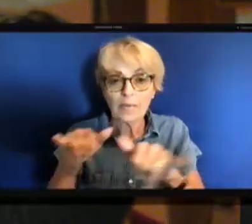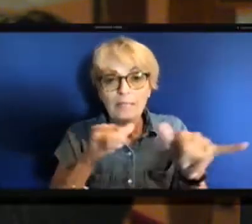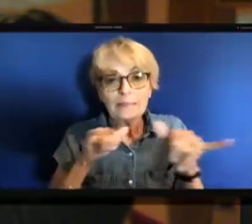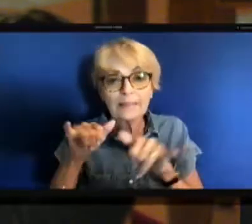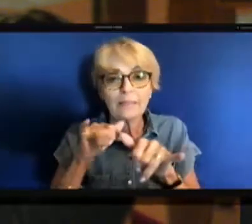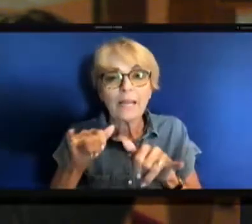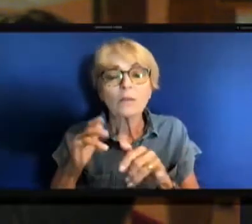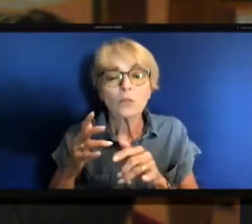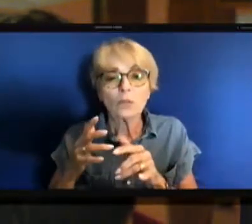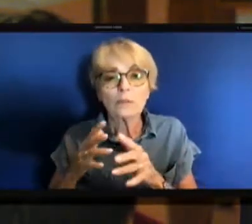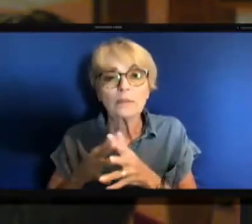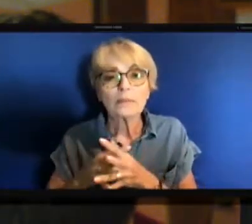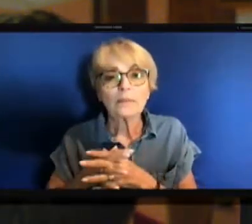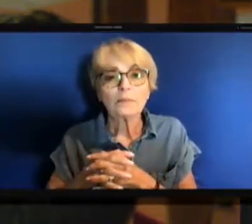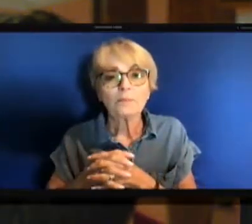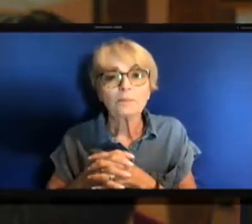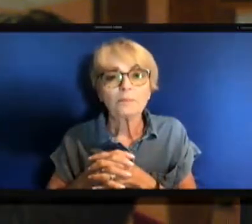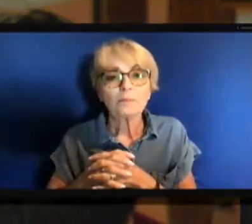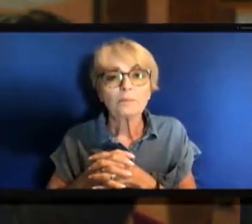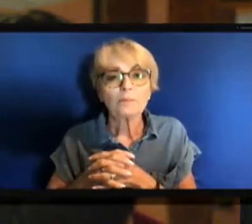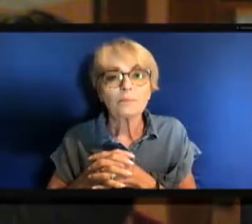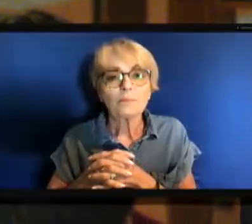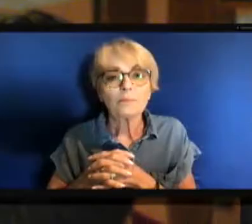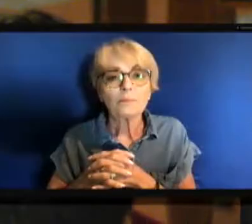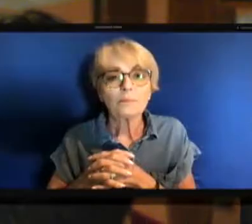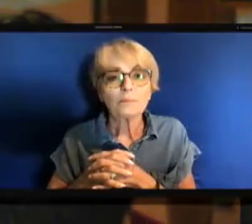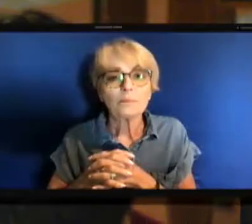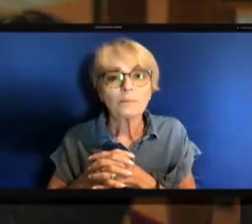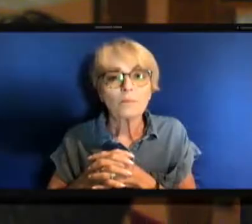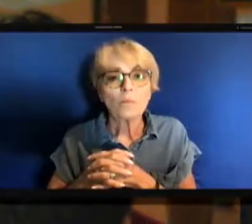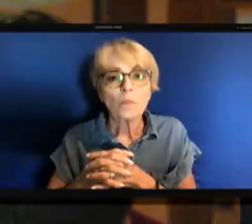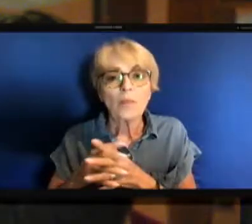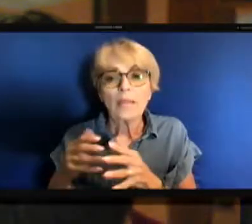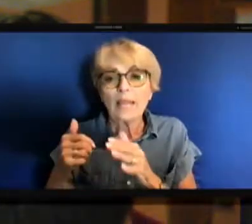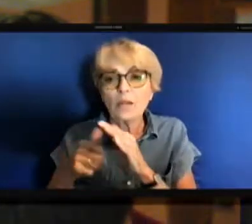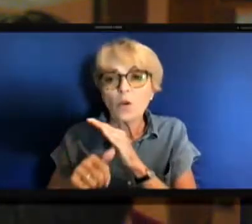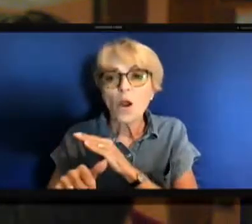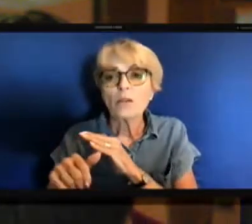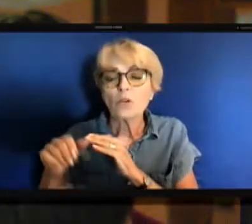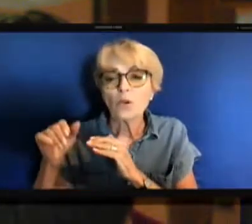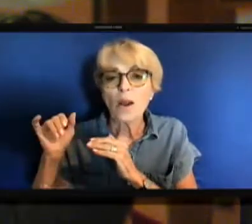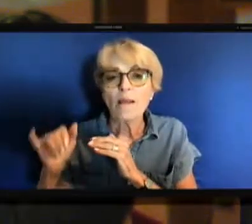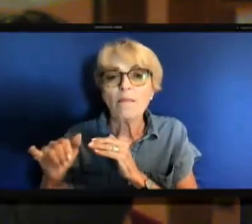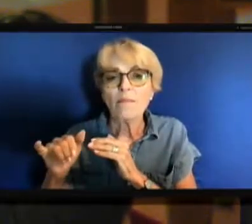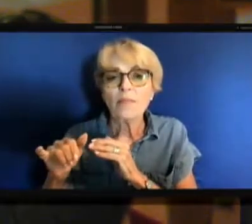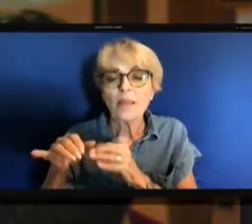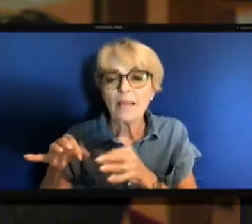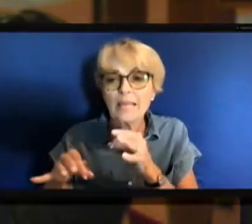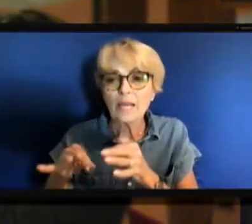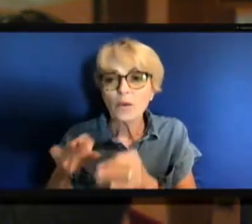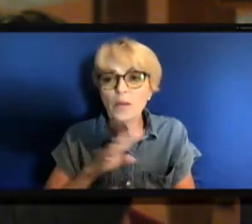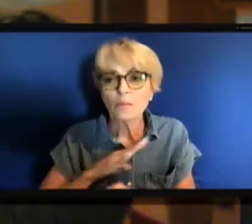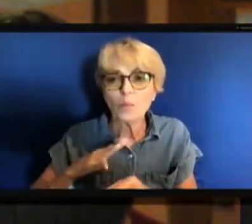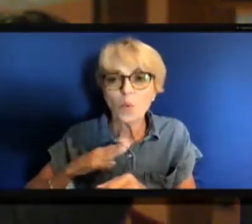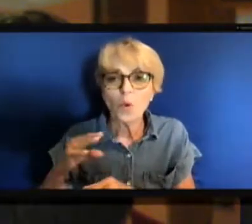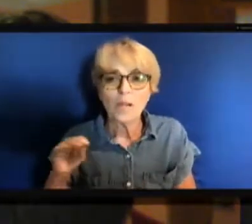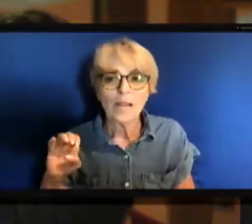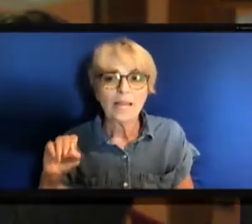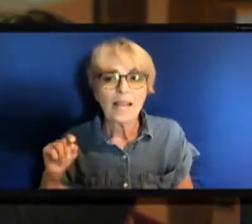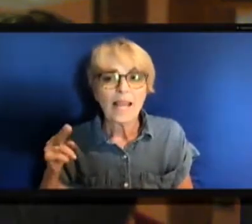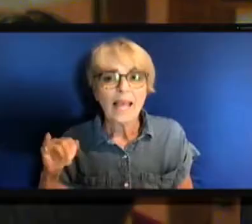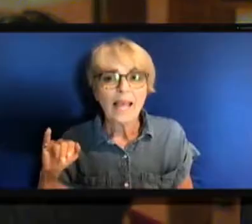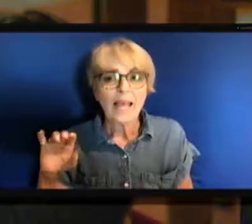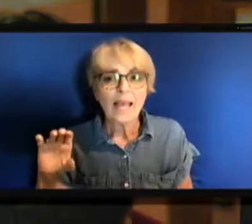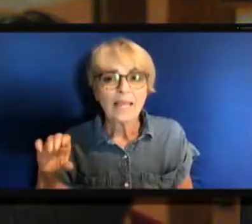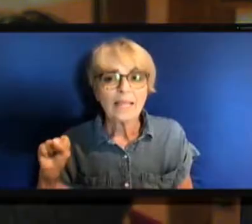are under the purview of the ethics hearing board and the city ethics officer to investigate if someone were to make a claim